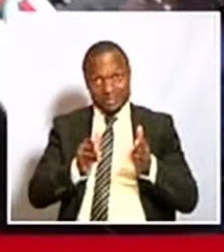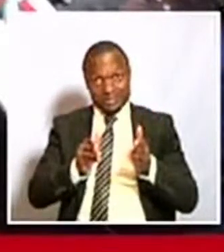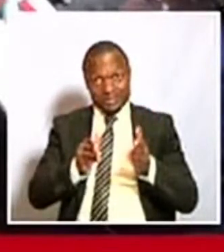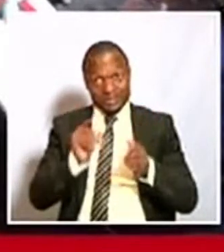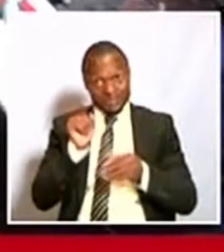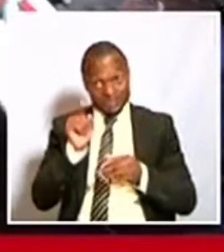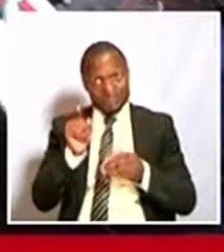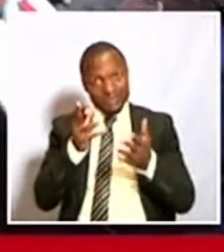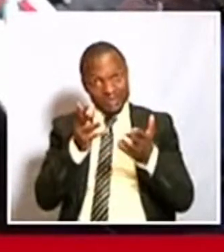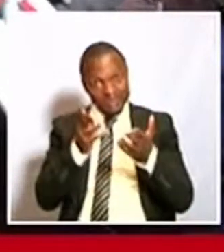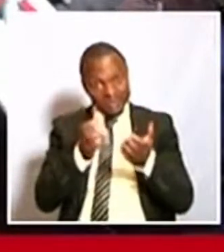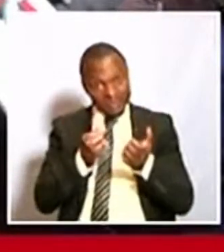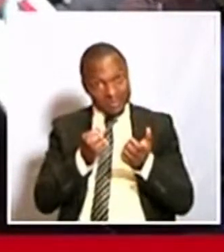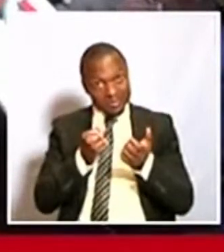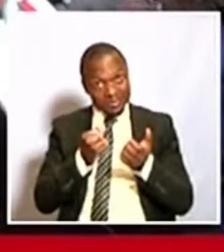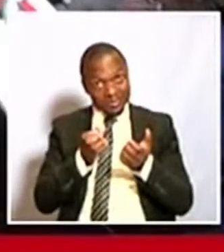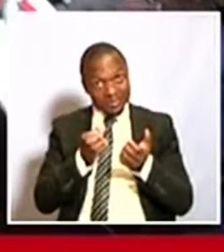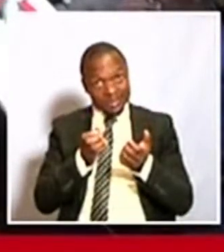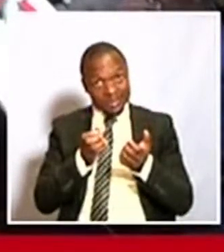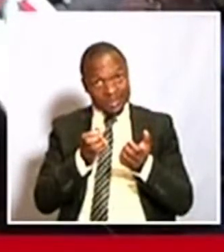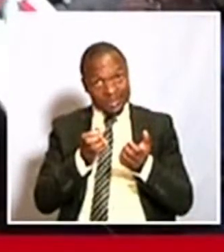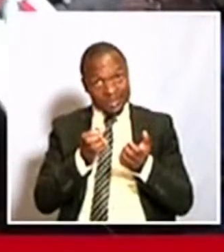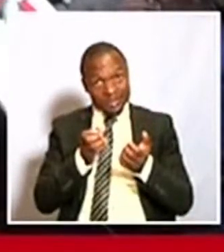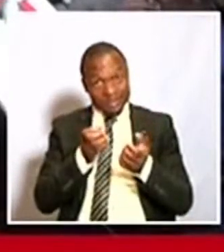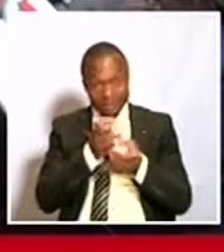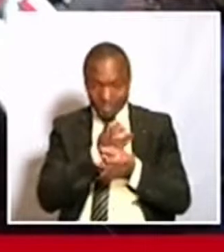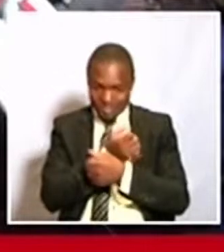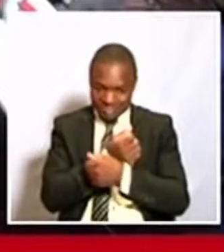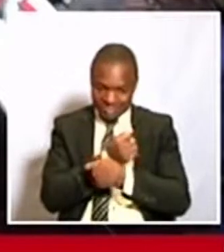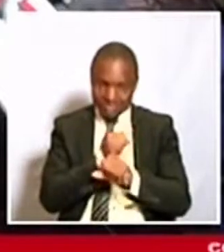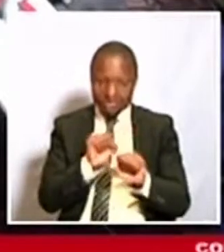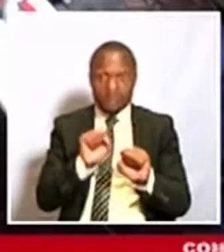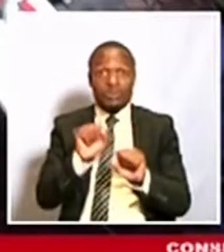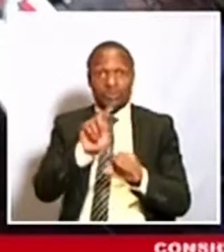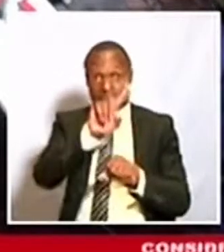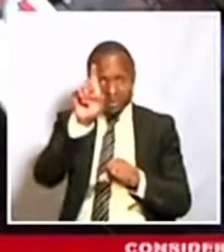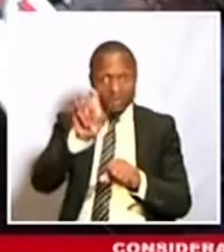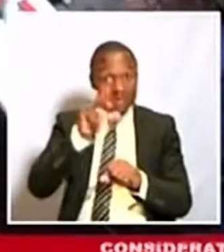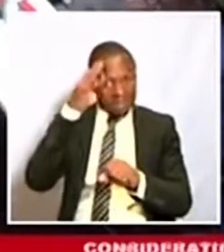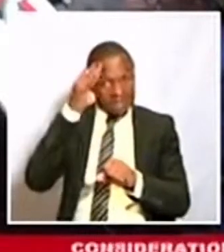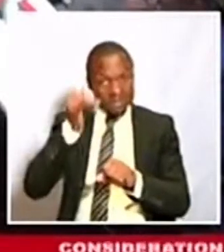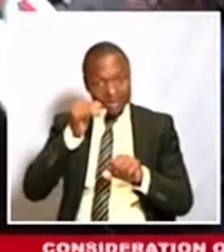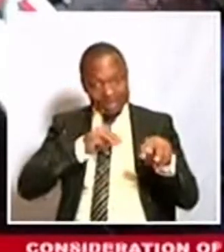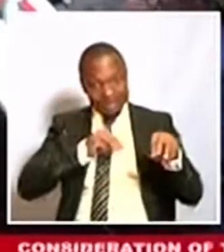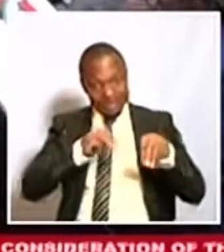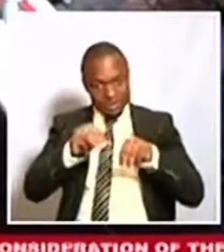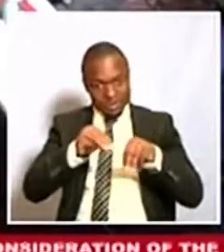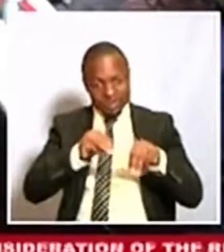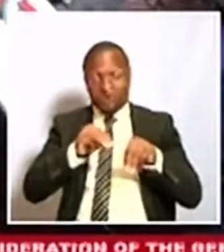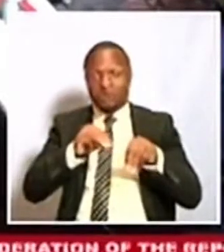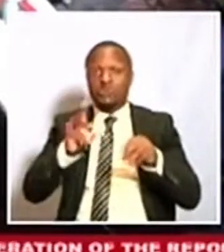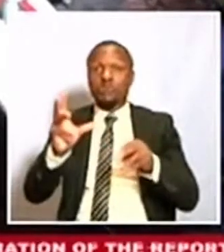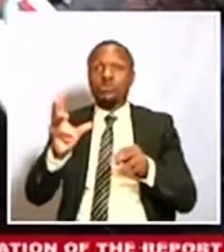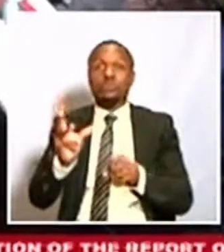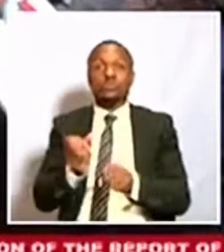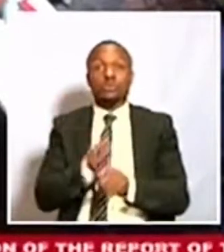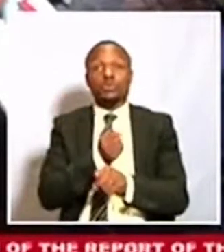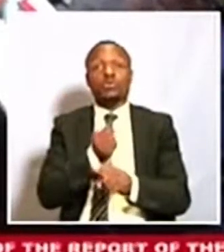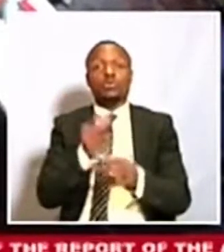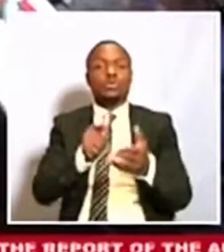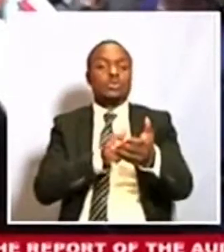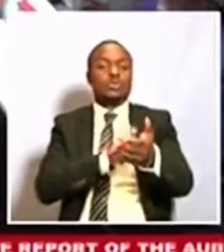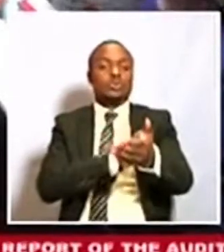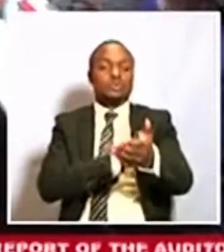wanted to address the question of why the management could have taken too